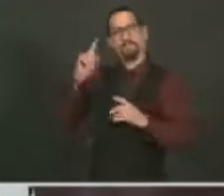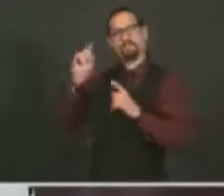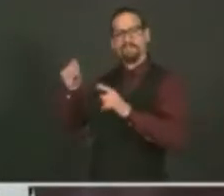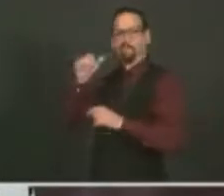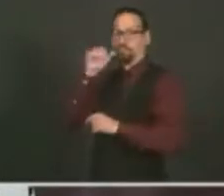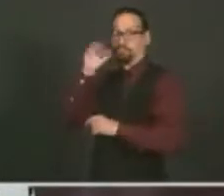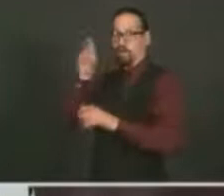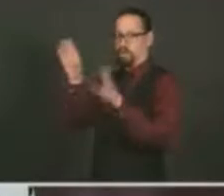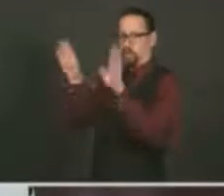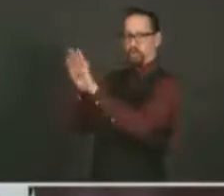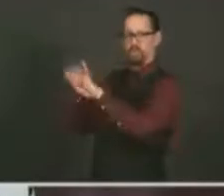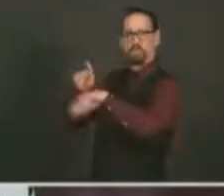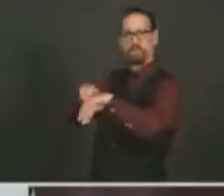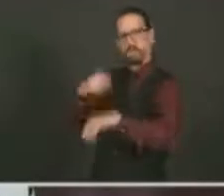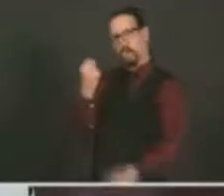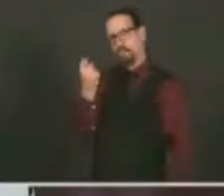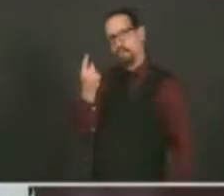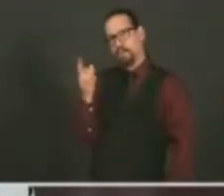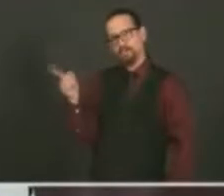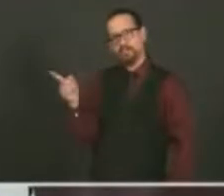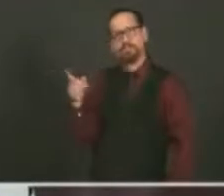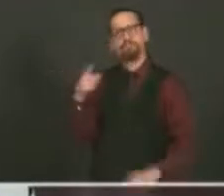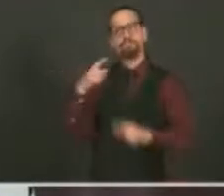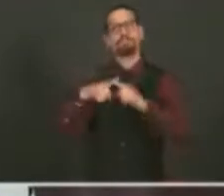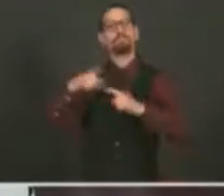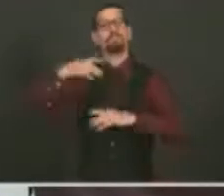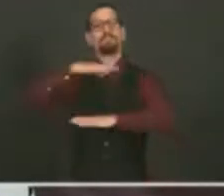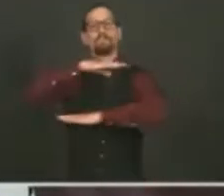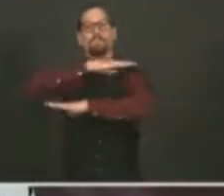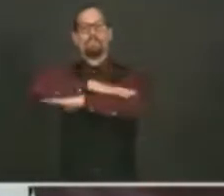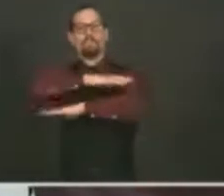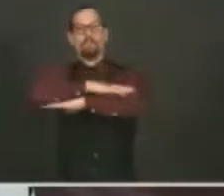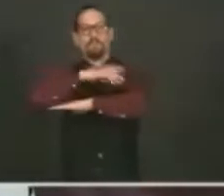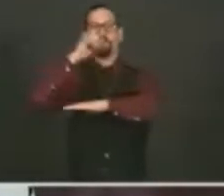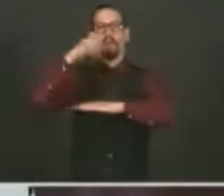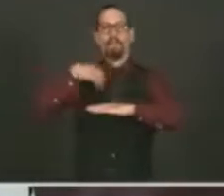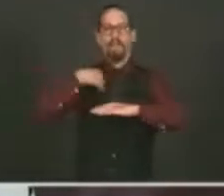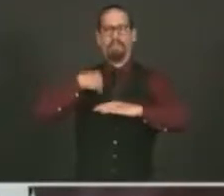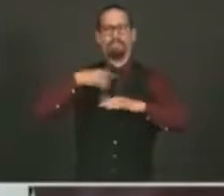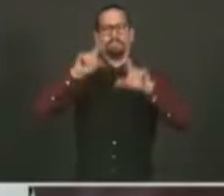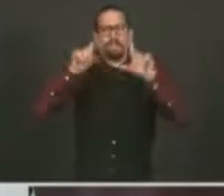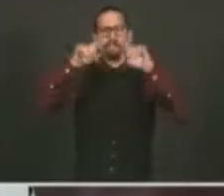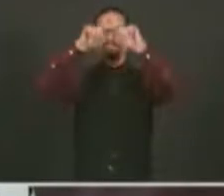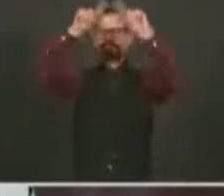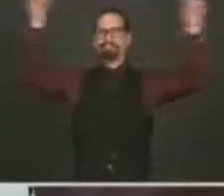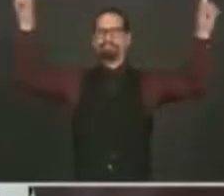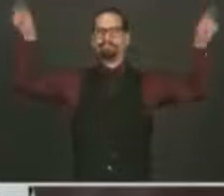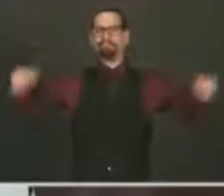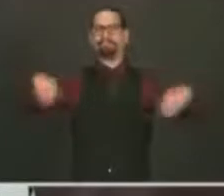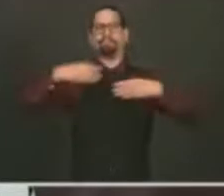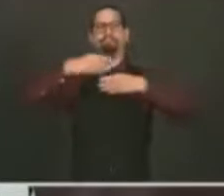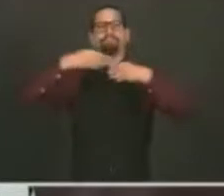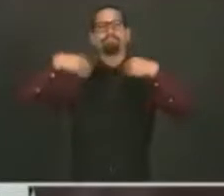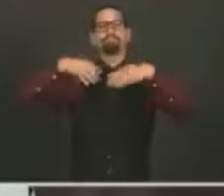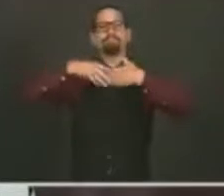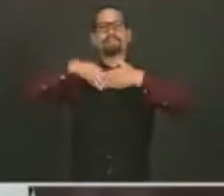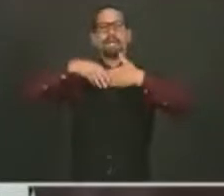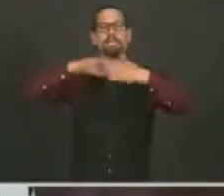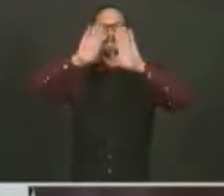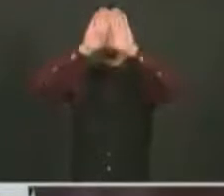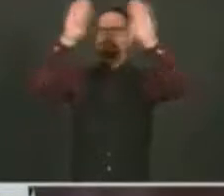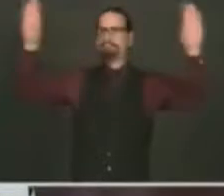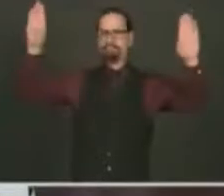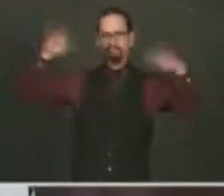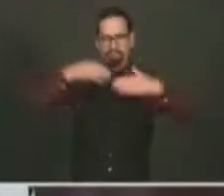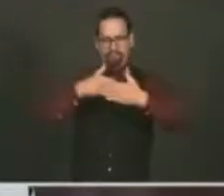must be seated at bars with barriers between seated parties. It's that structure that decreases the risk of